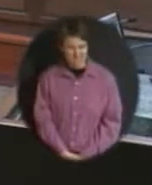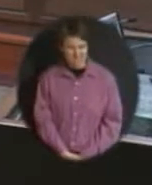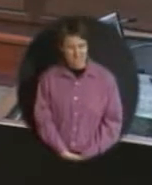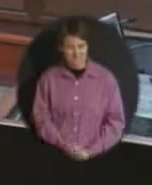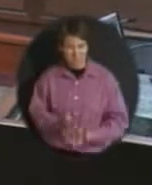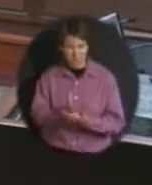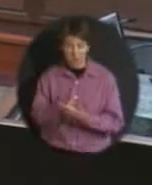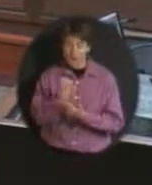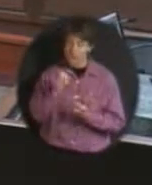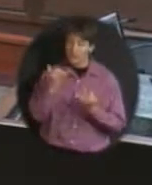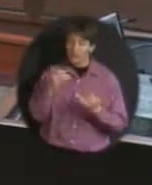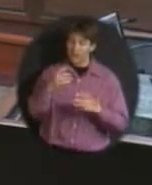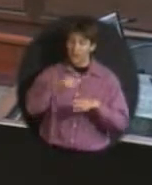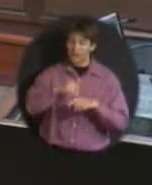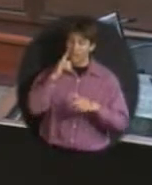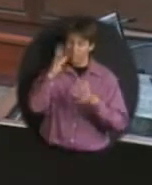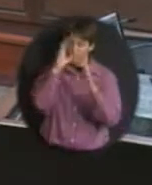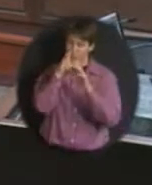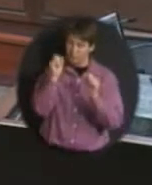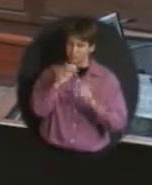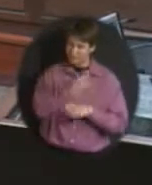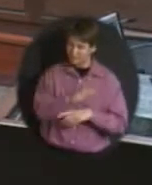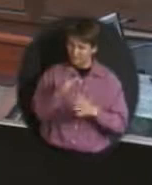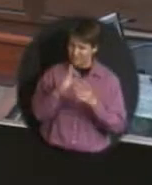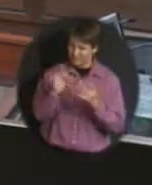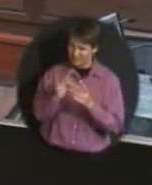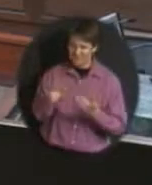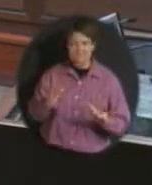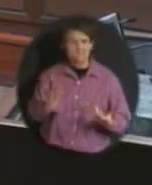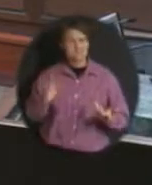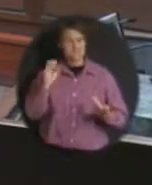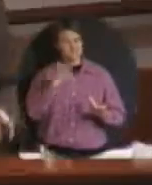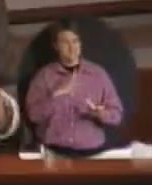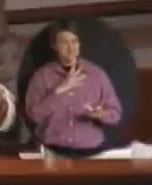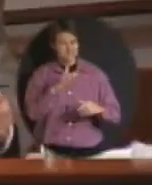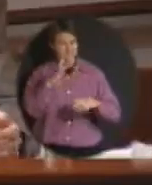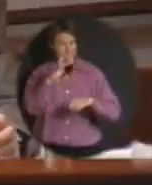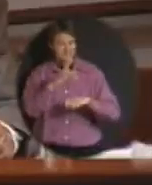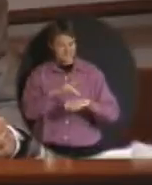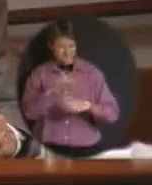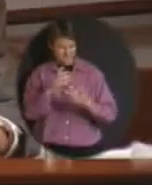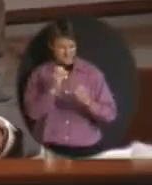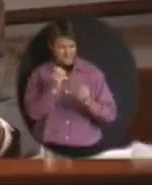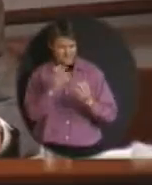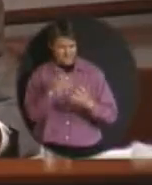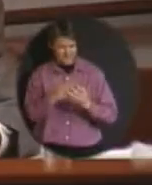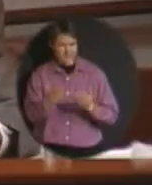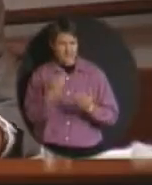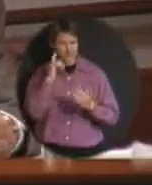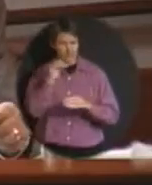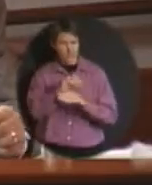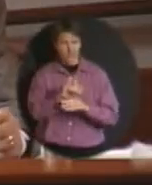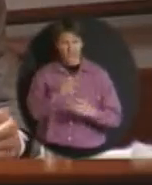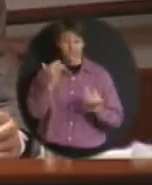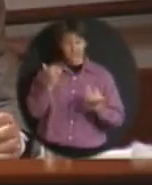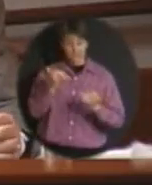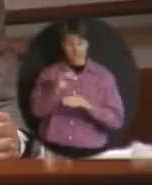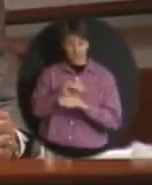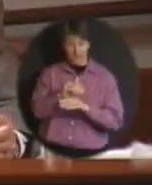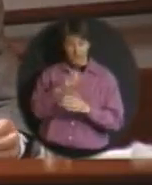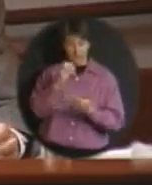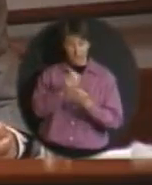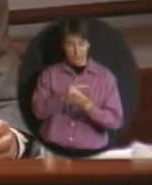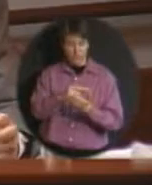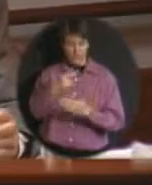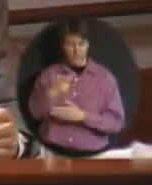All right, so it's time for superintendent's comments. And I'll touch base on a number of things for you tonight. But tonight, with the approval of the HR report,